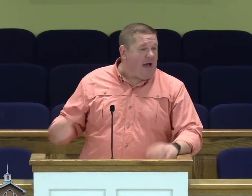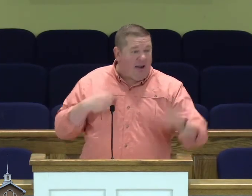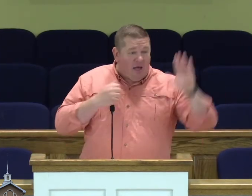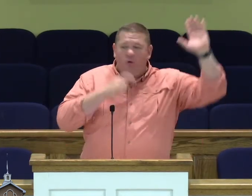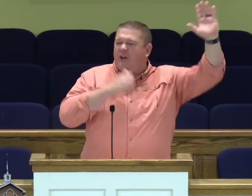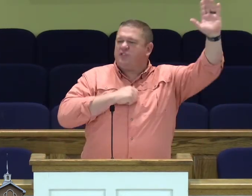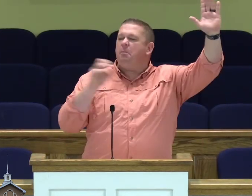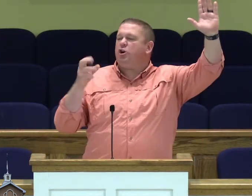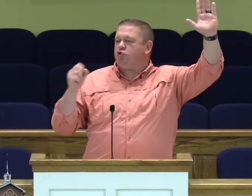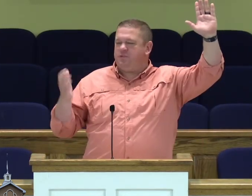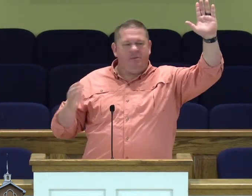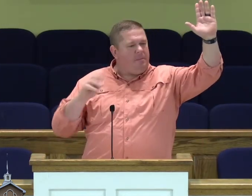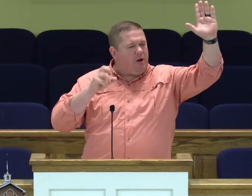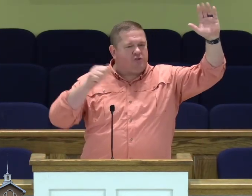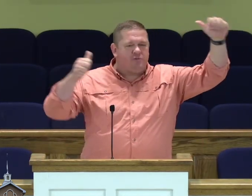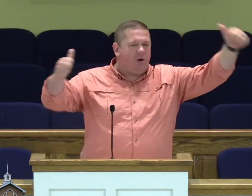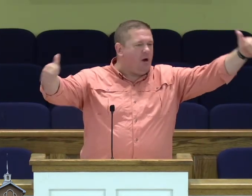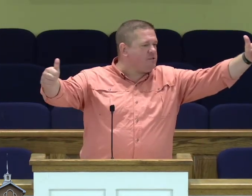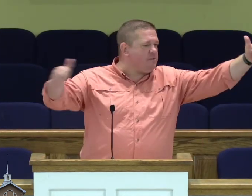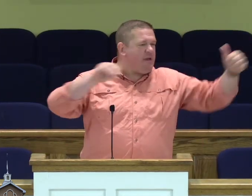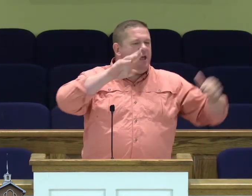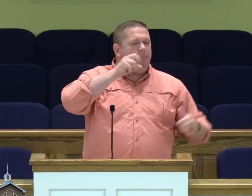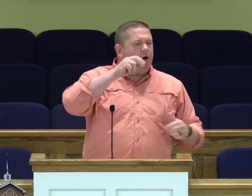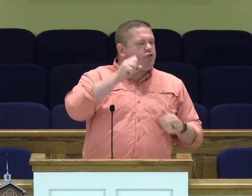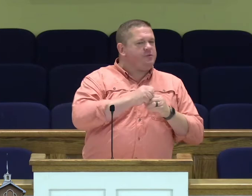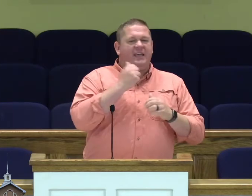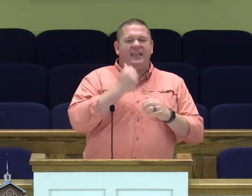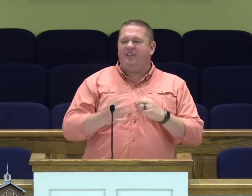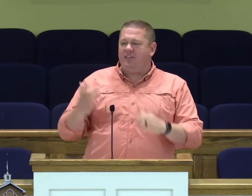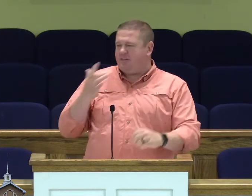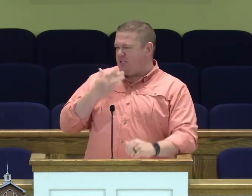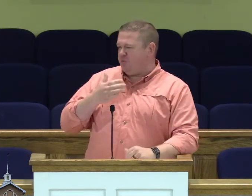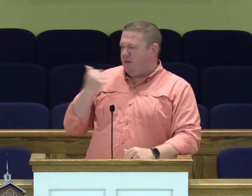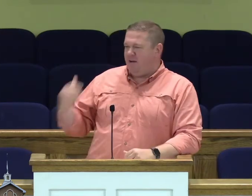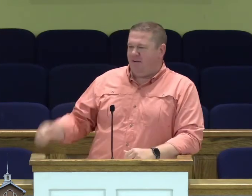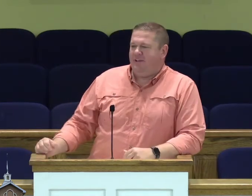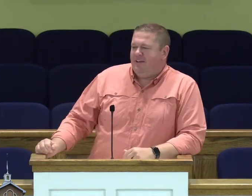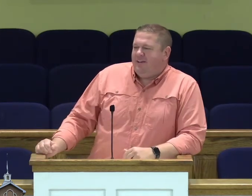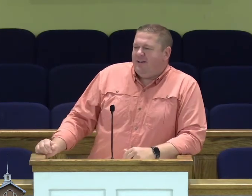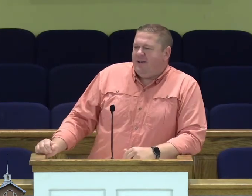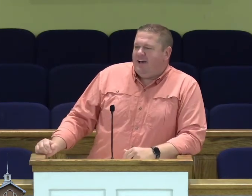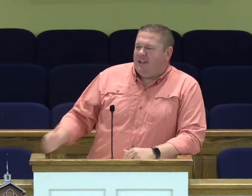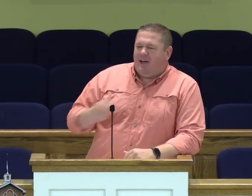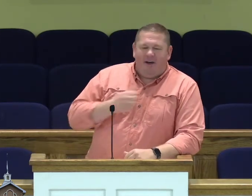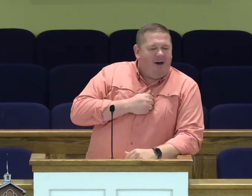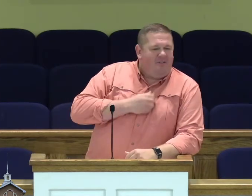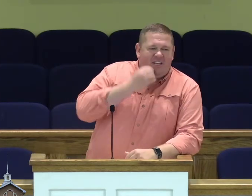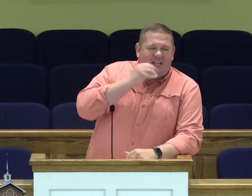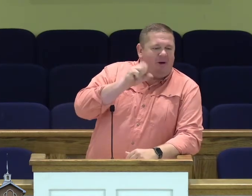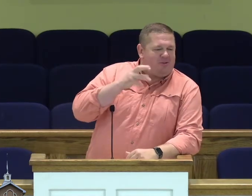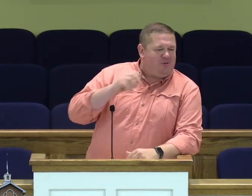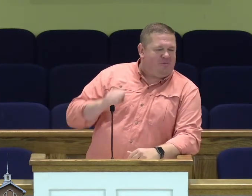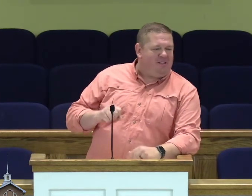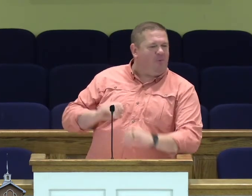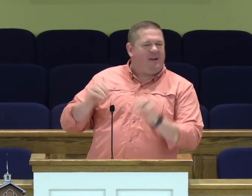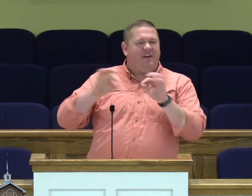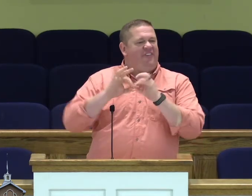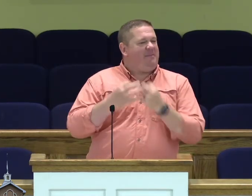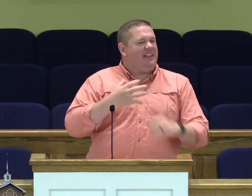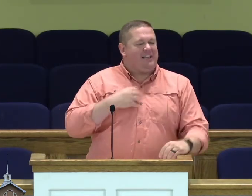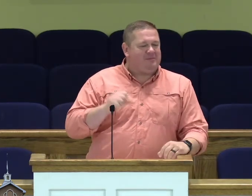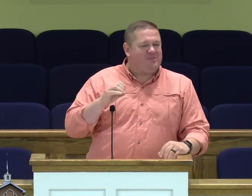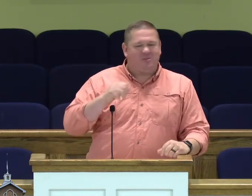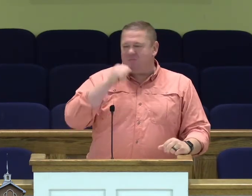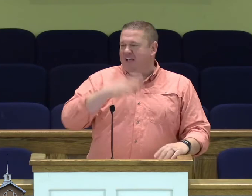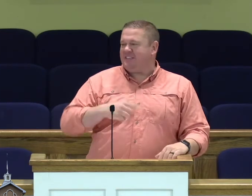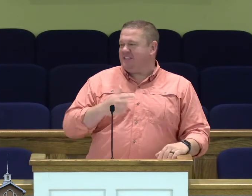Who loves mushrooms here, man? Mushrooms are awesome. Mushrooms make everything taste better. I love eating mushrooms, and nobody in my family